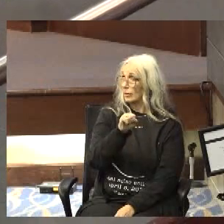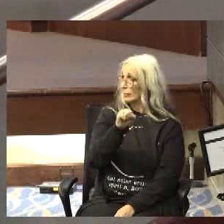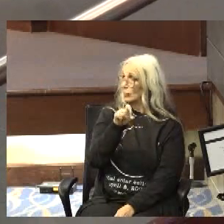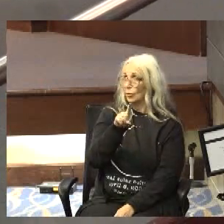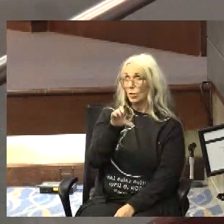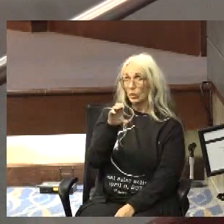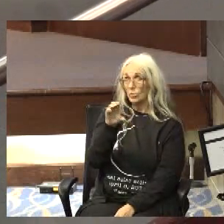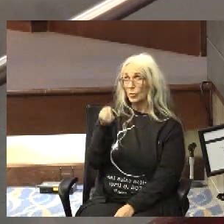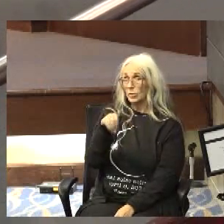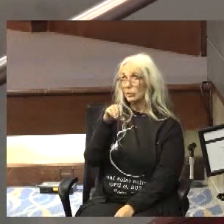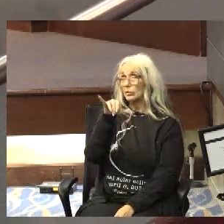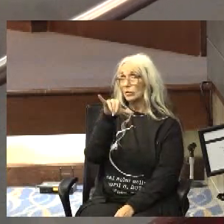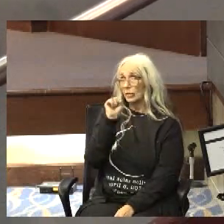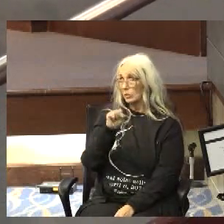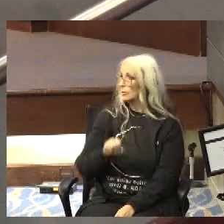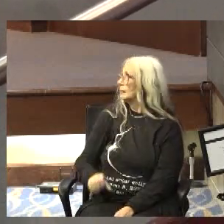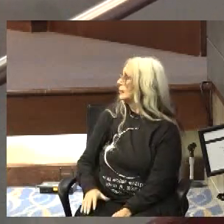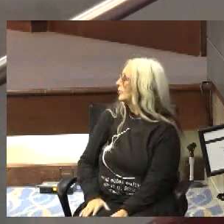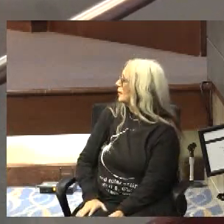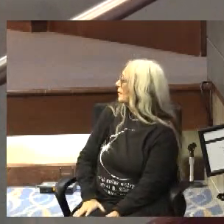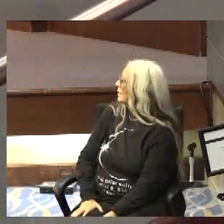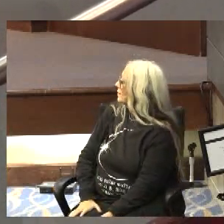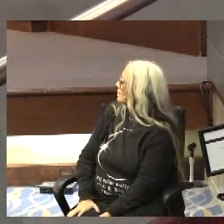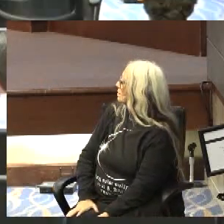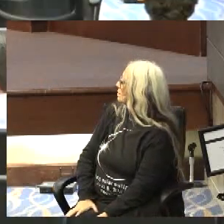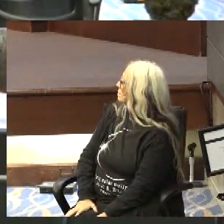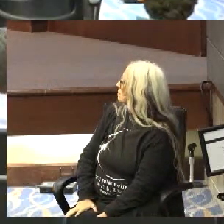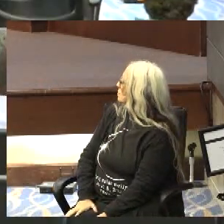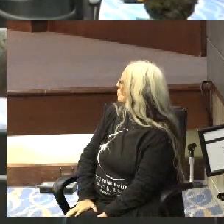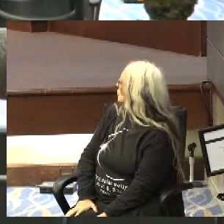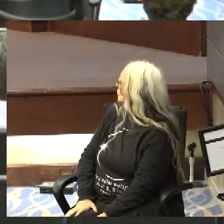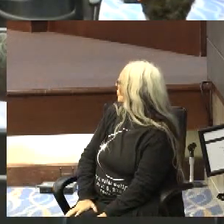Thank you. Yes, sir. Sorry about that.